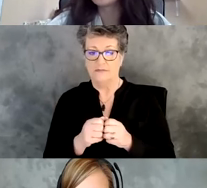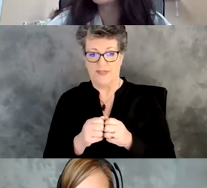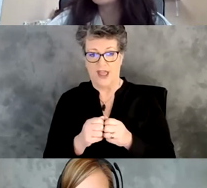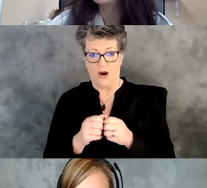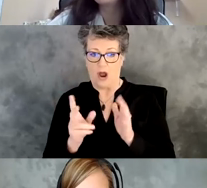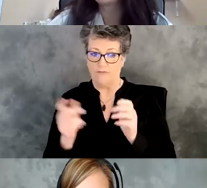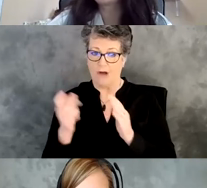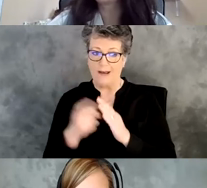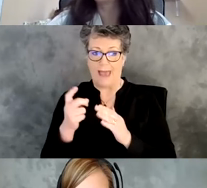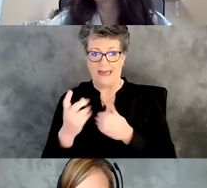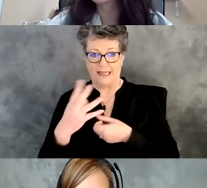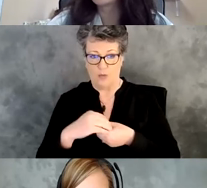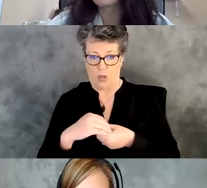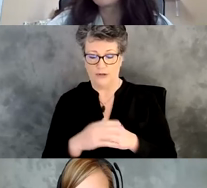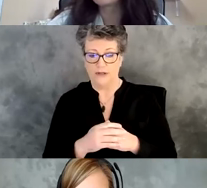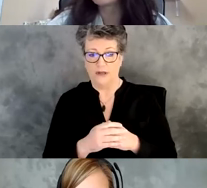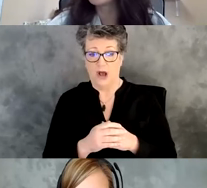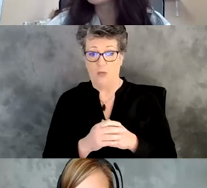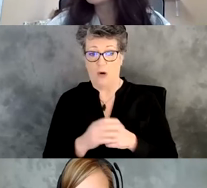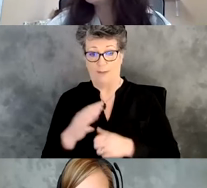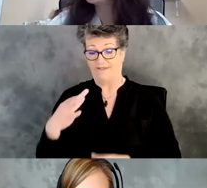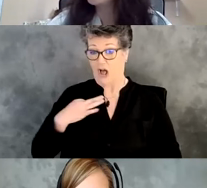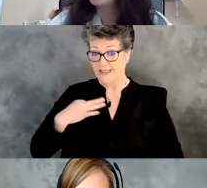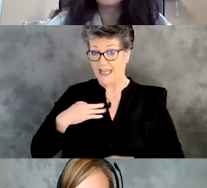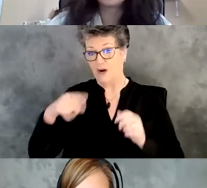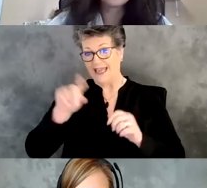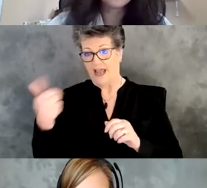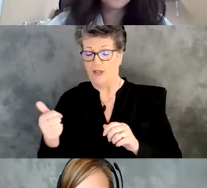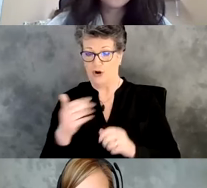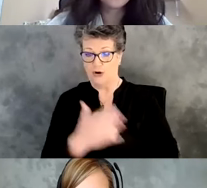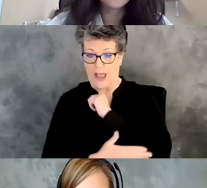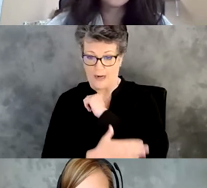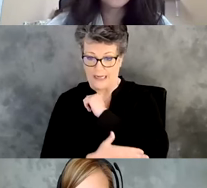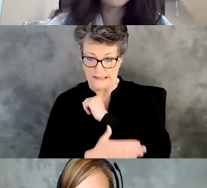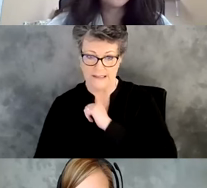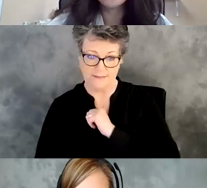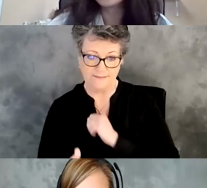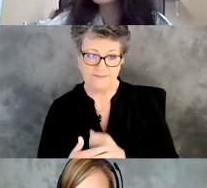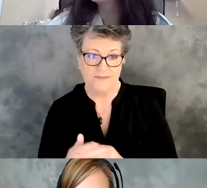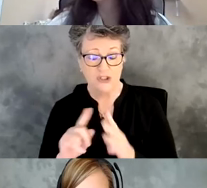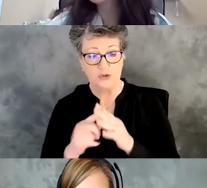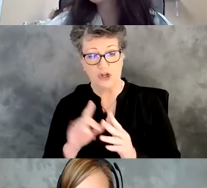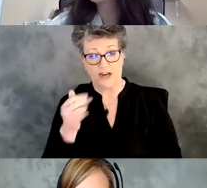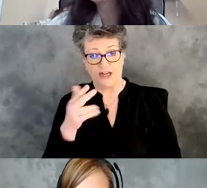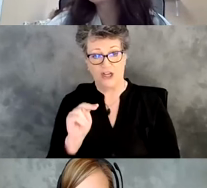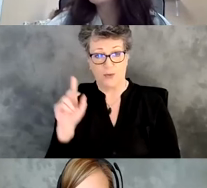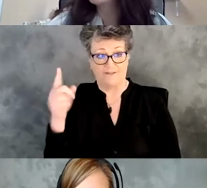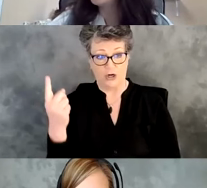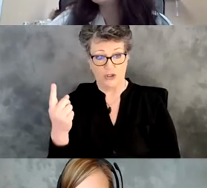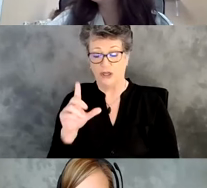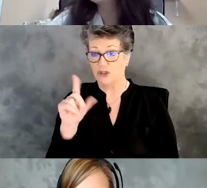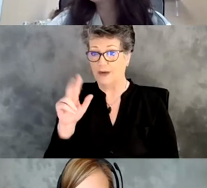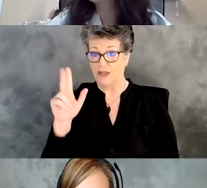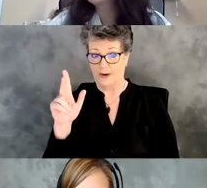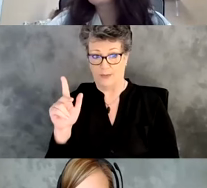in 27 counties, while being voluntary in all other counties. And so starting in January 1,